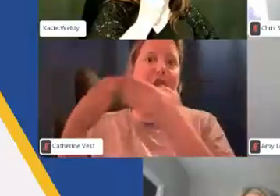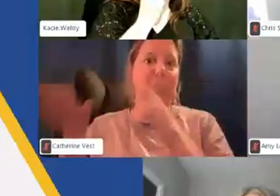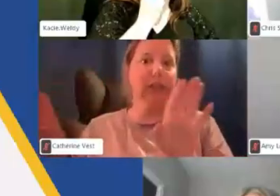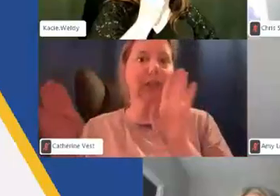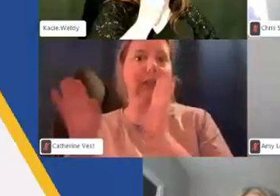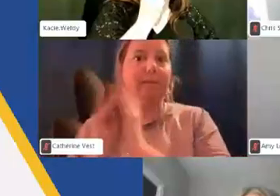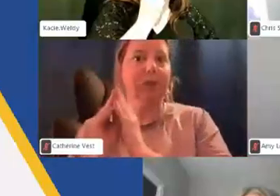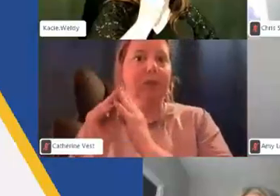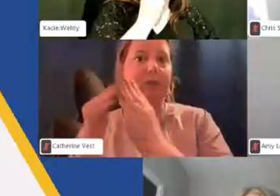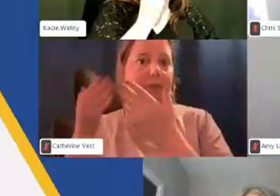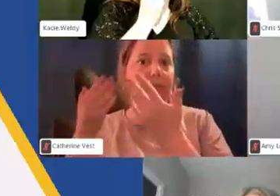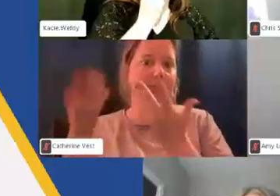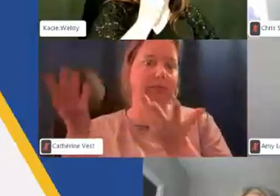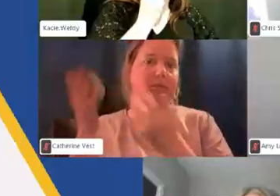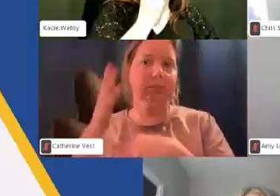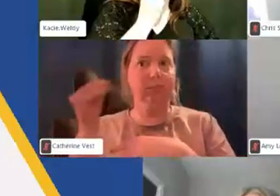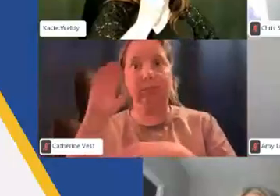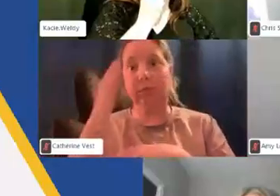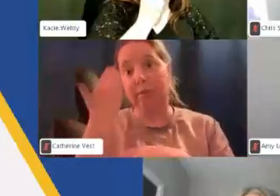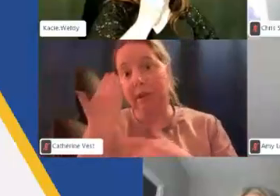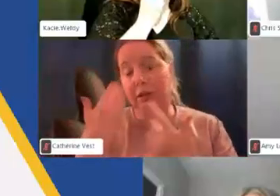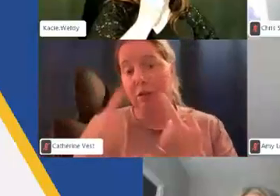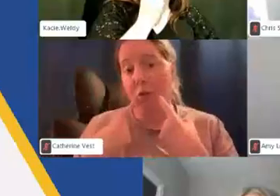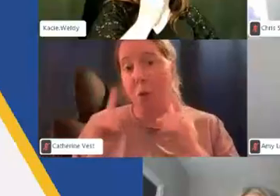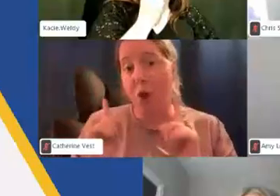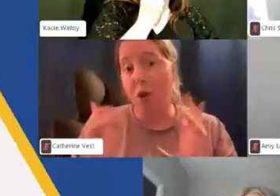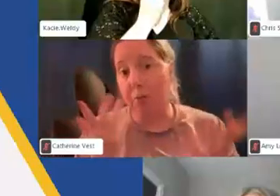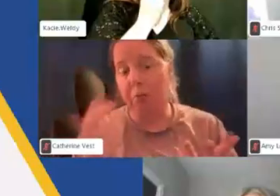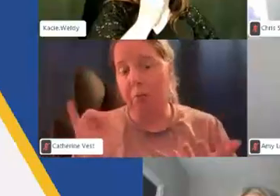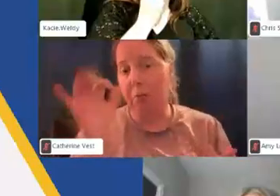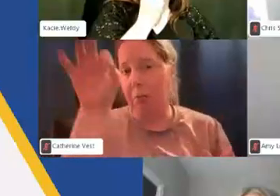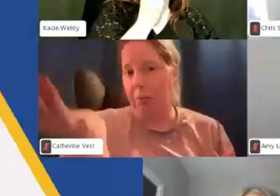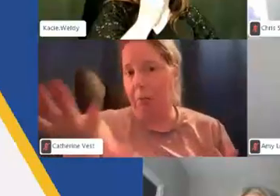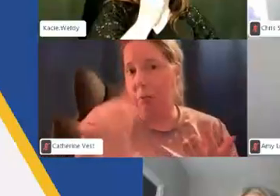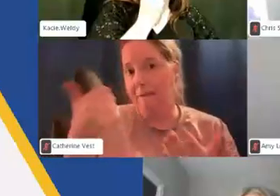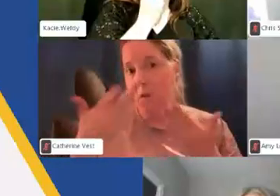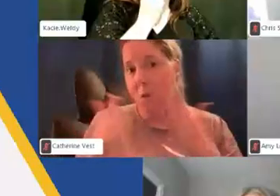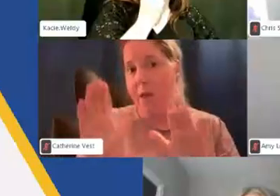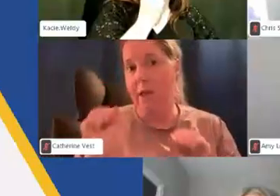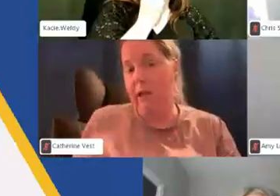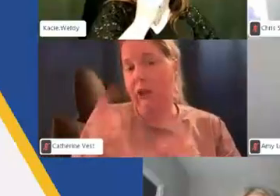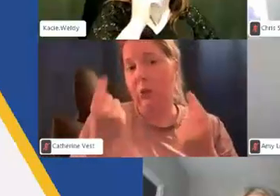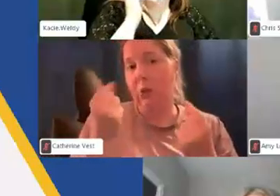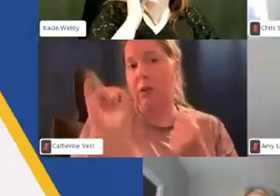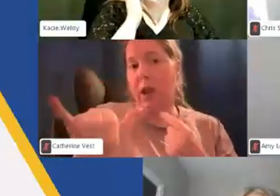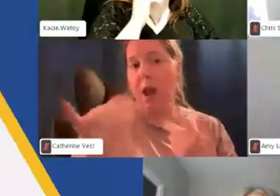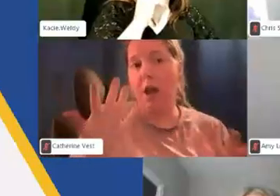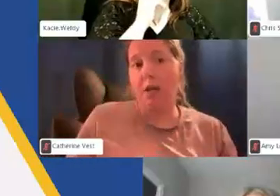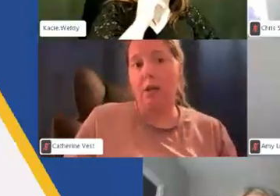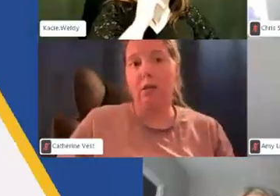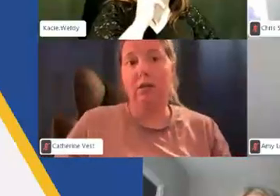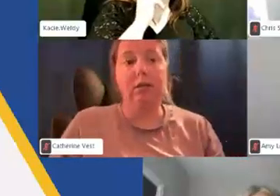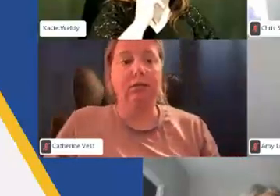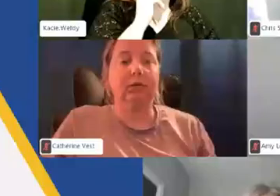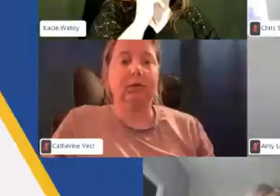organization and so forth, and then we have our public general meeting, and it seems to work. And maybe that's